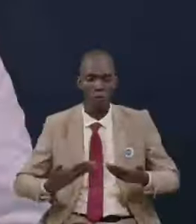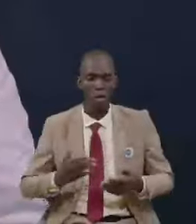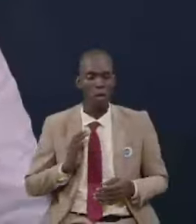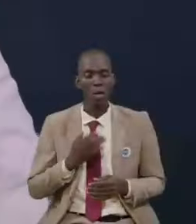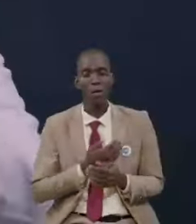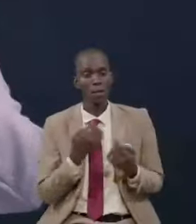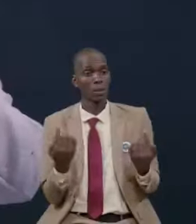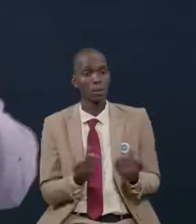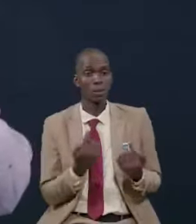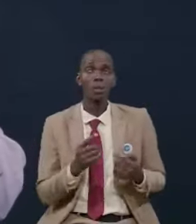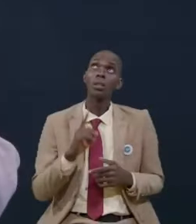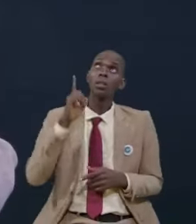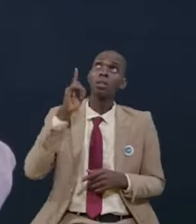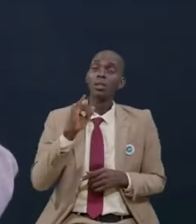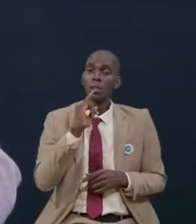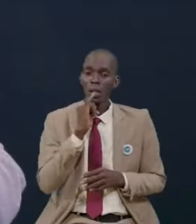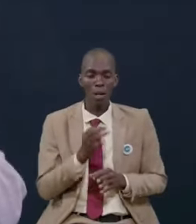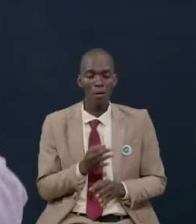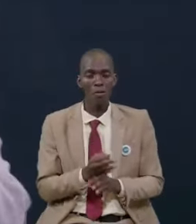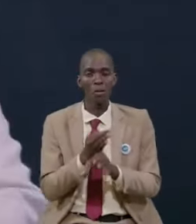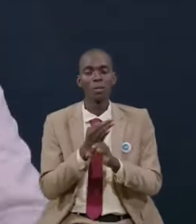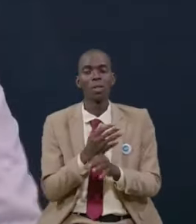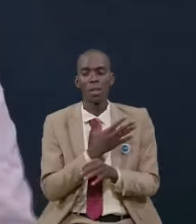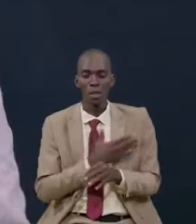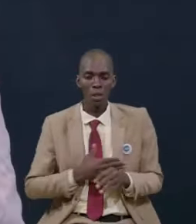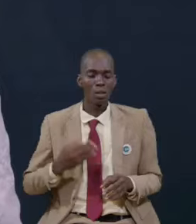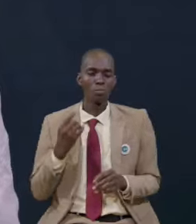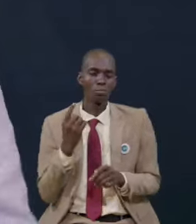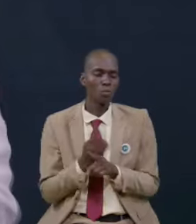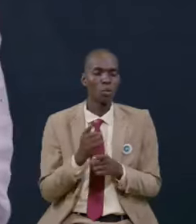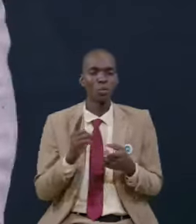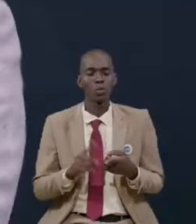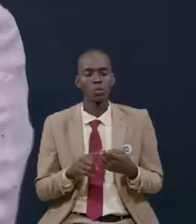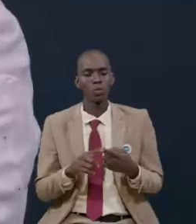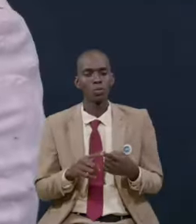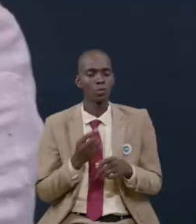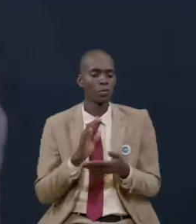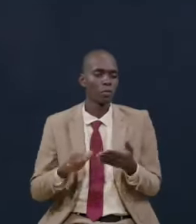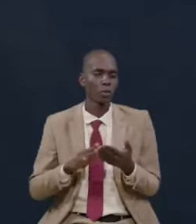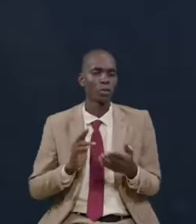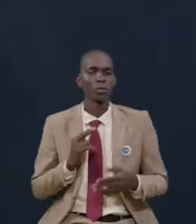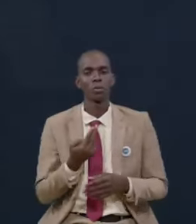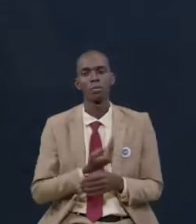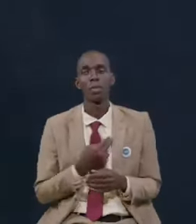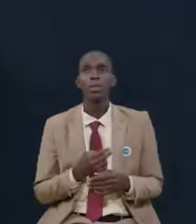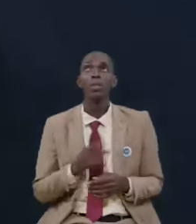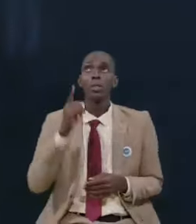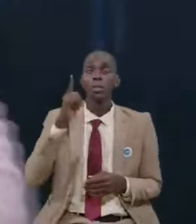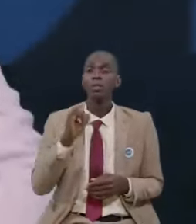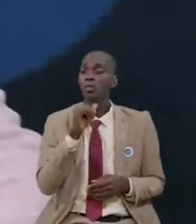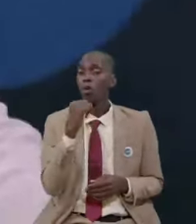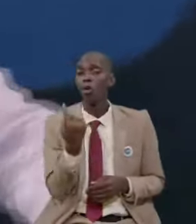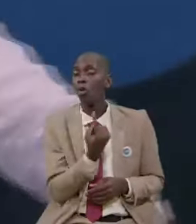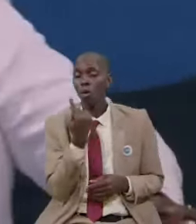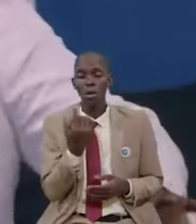faithful and just to forgive us and to cleanse us. Not only to forgive, to also